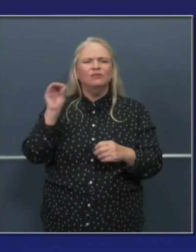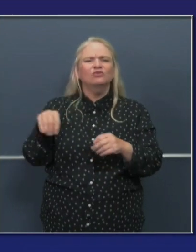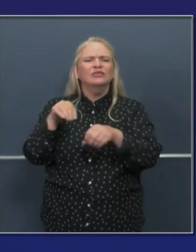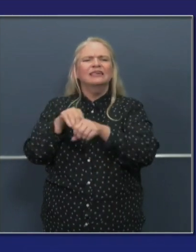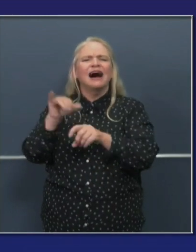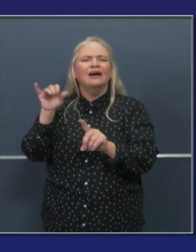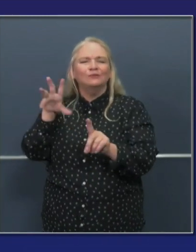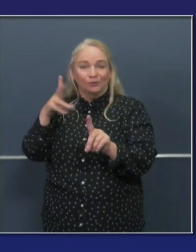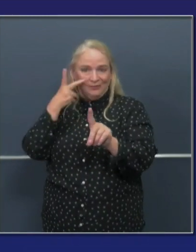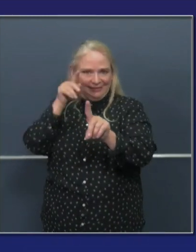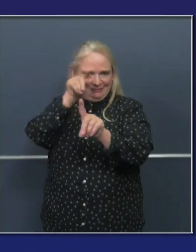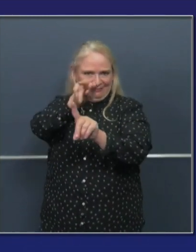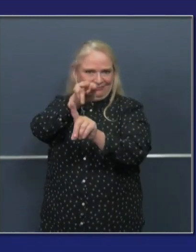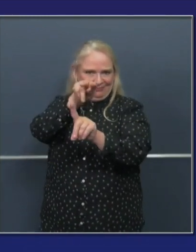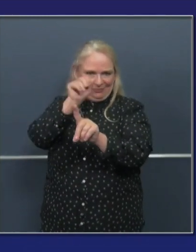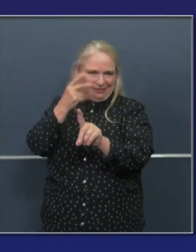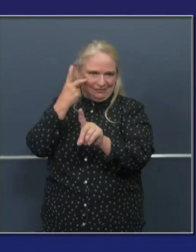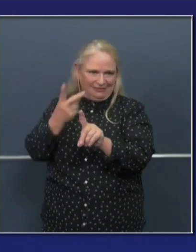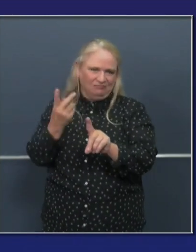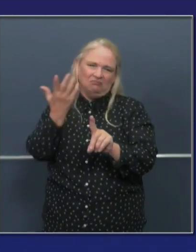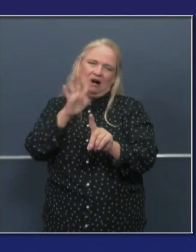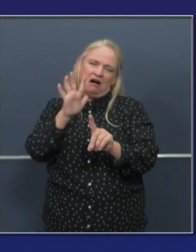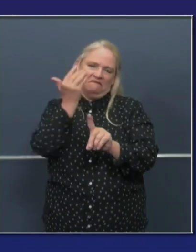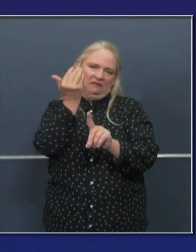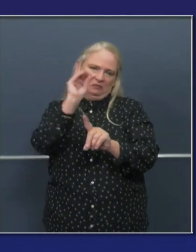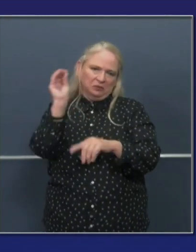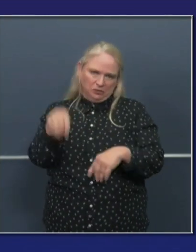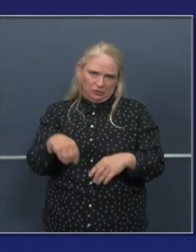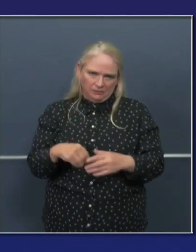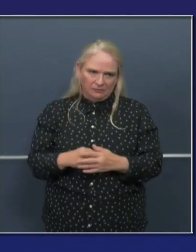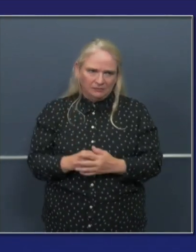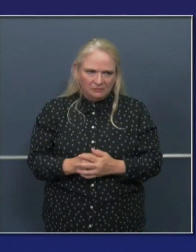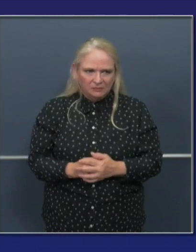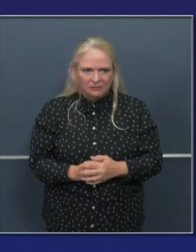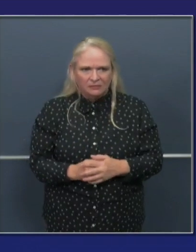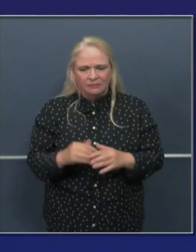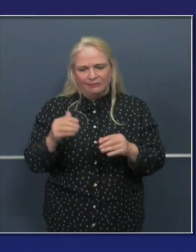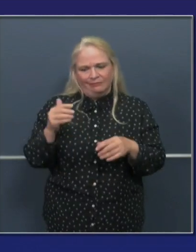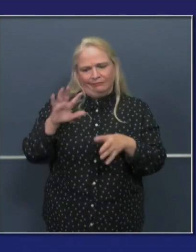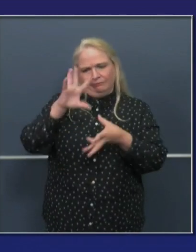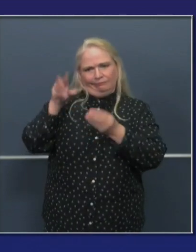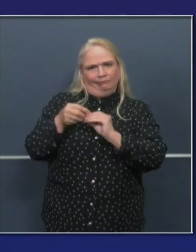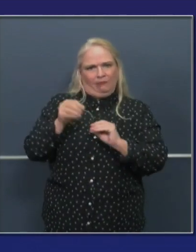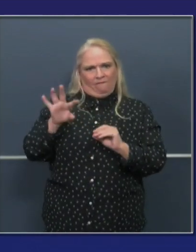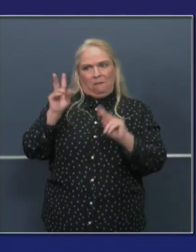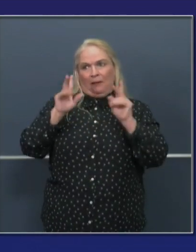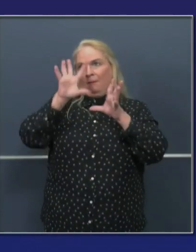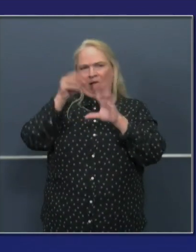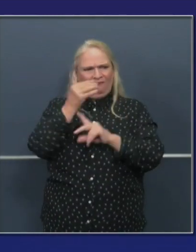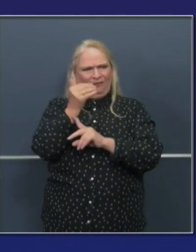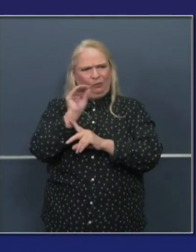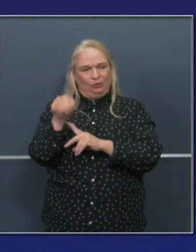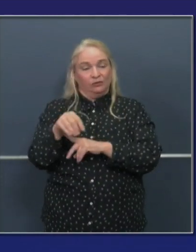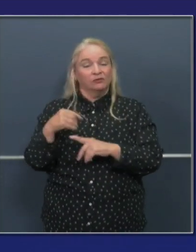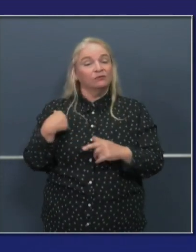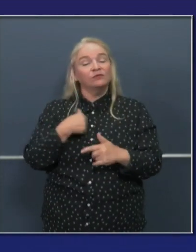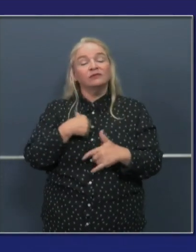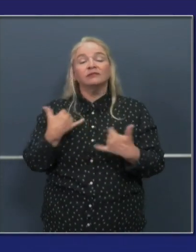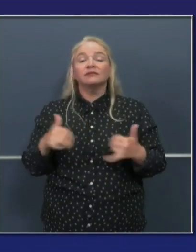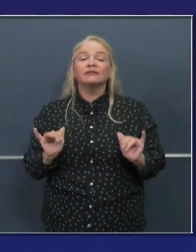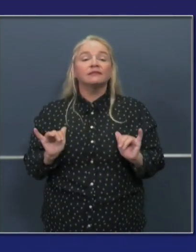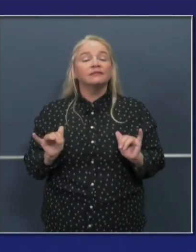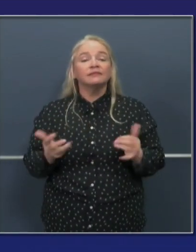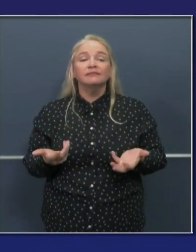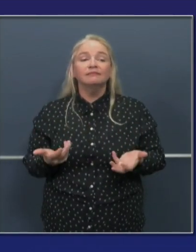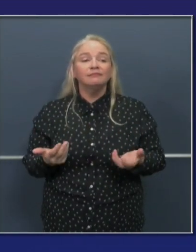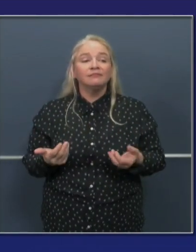beds in our state, roughly 15% of the population. We still have maintained, and by the way, this is demonstrably